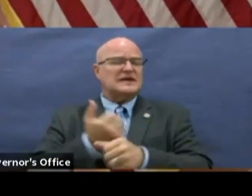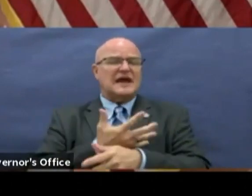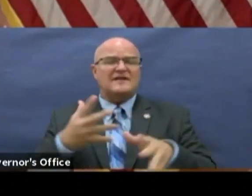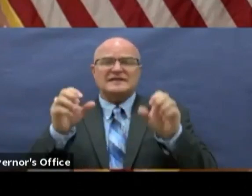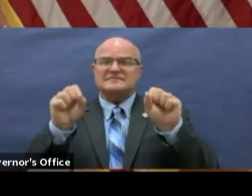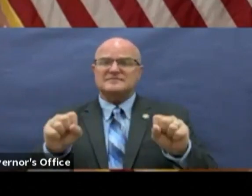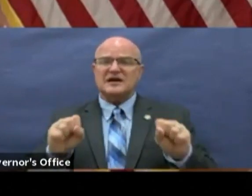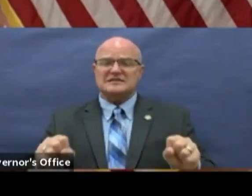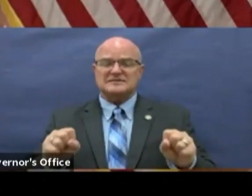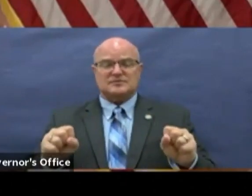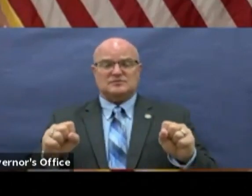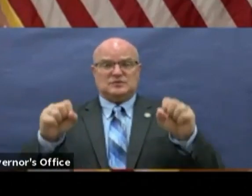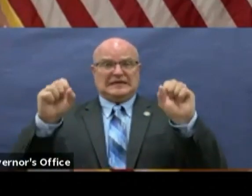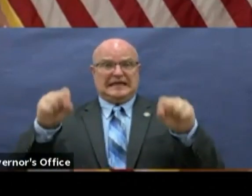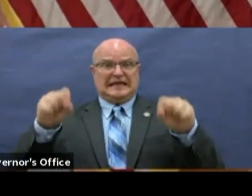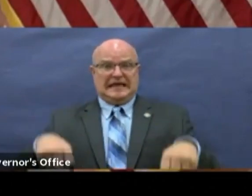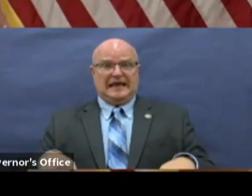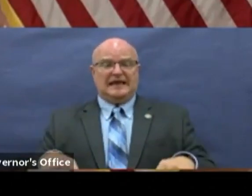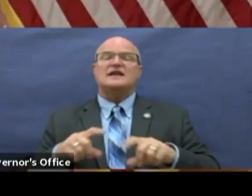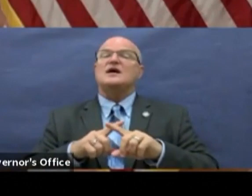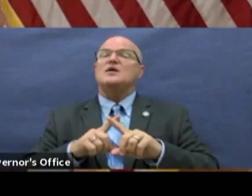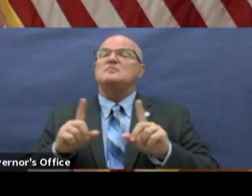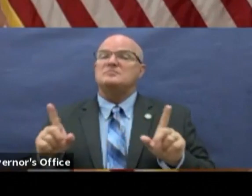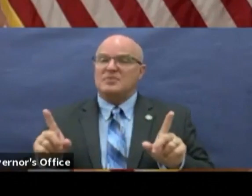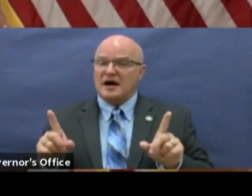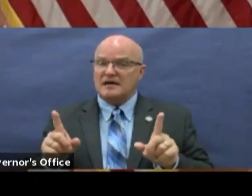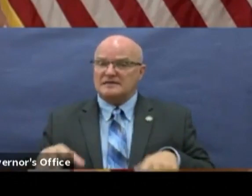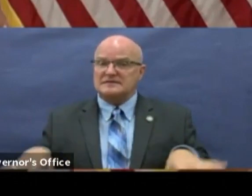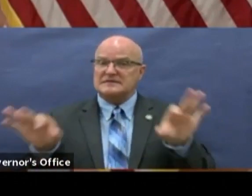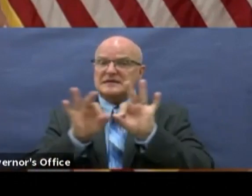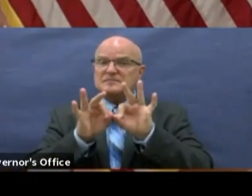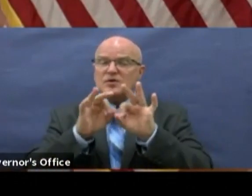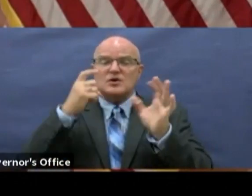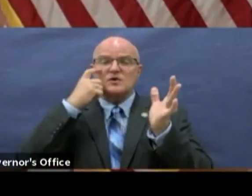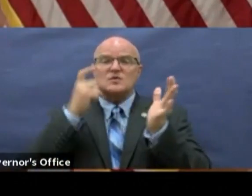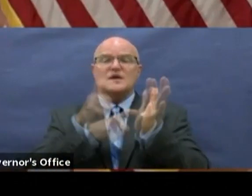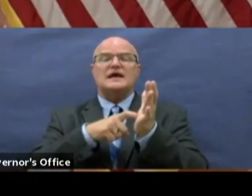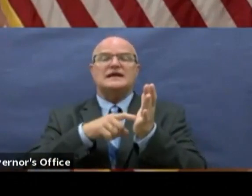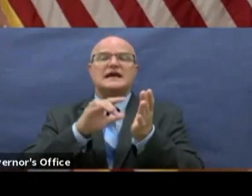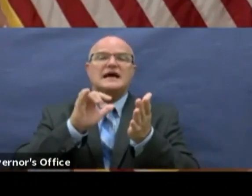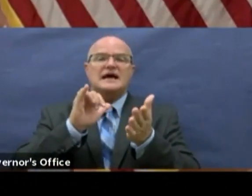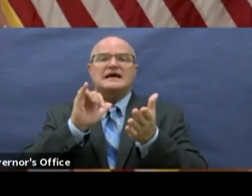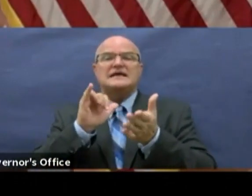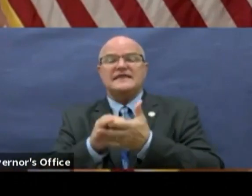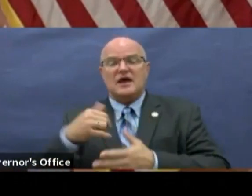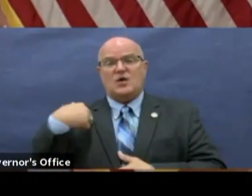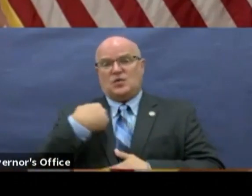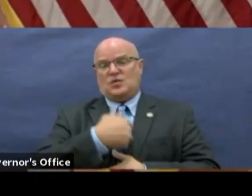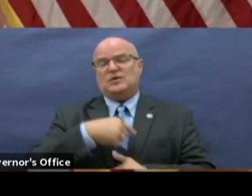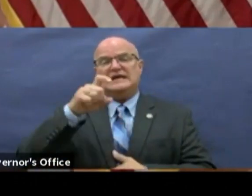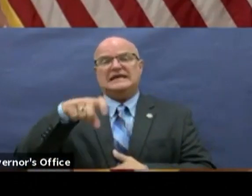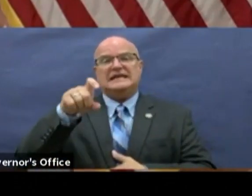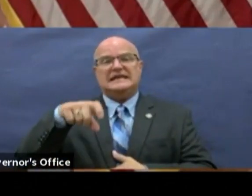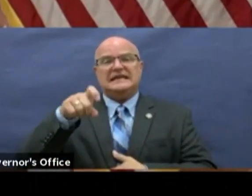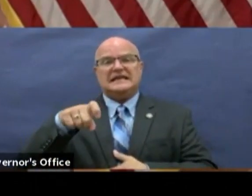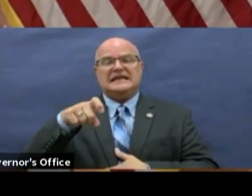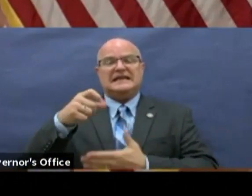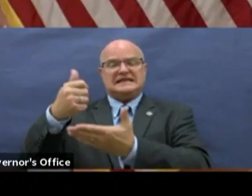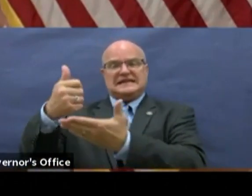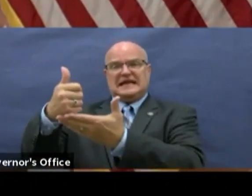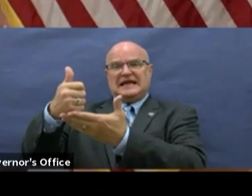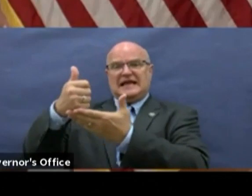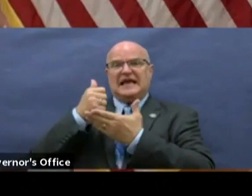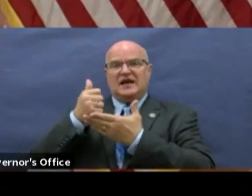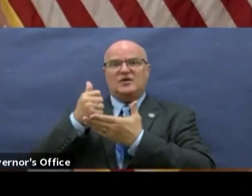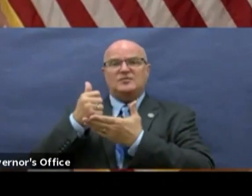we can humanly. But it is also important to recognize that we need the help of